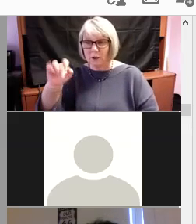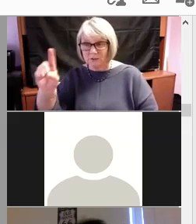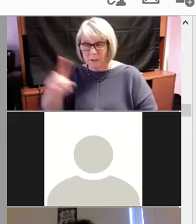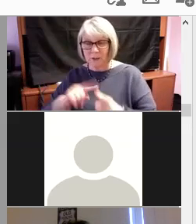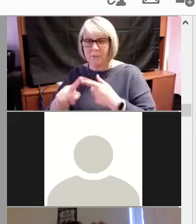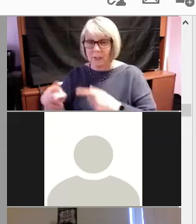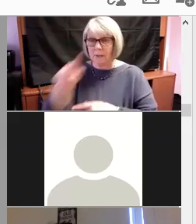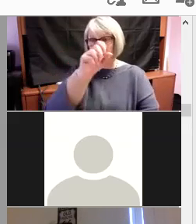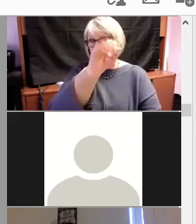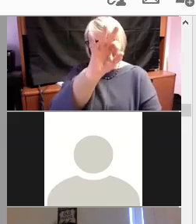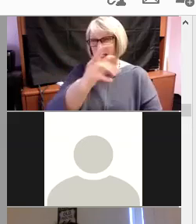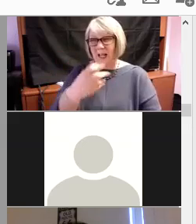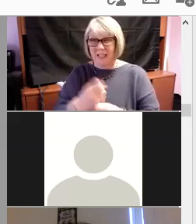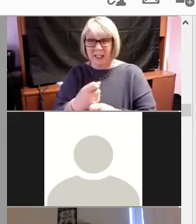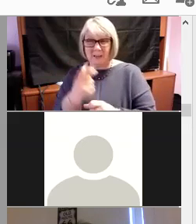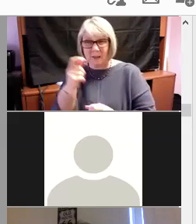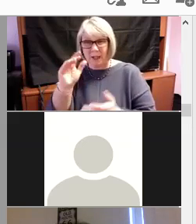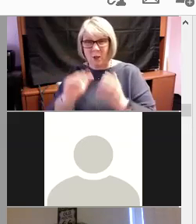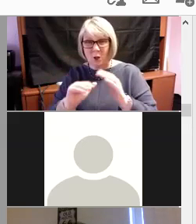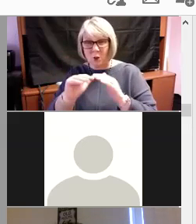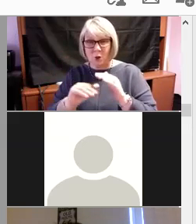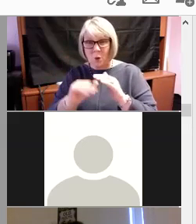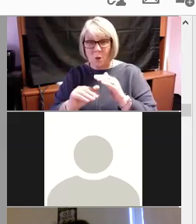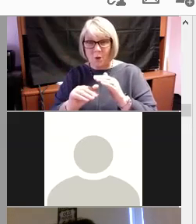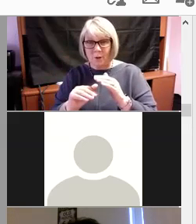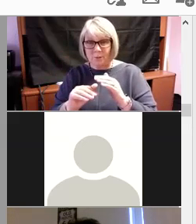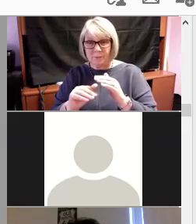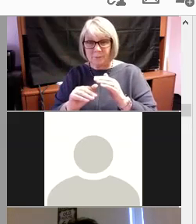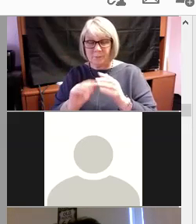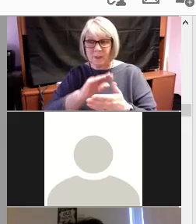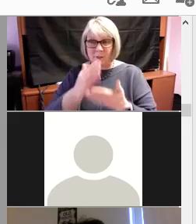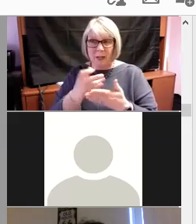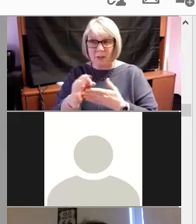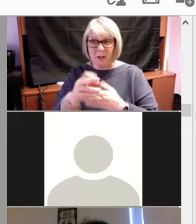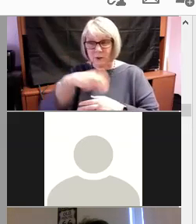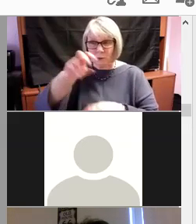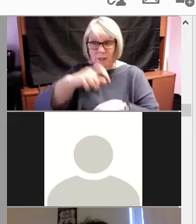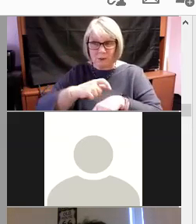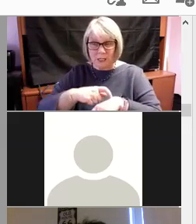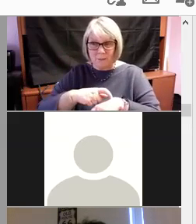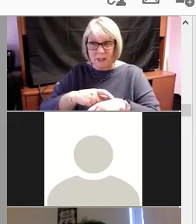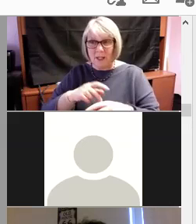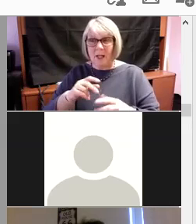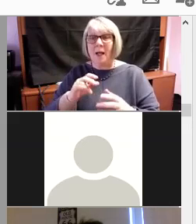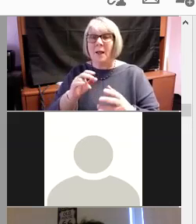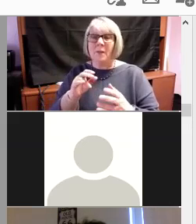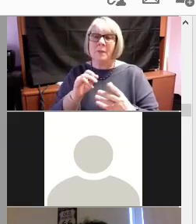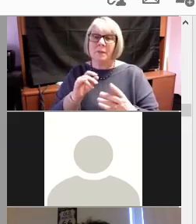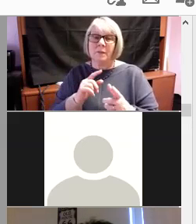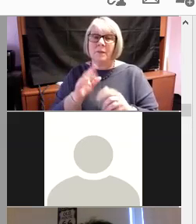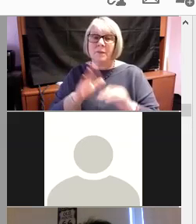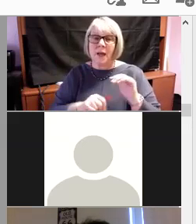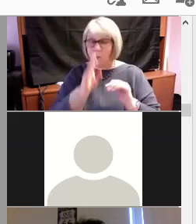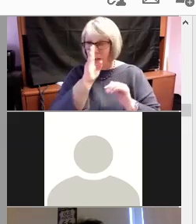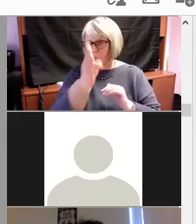I would get a slightly lower weight and a slightly less amount of travel time than directly going to San Francisco using this